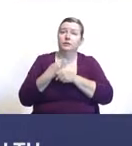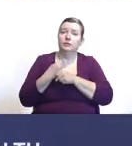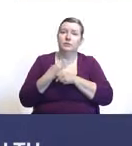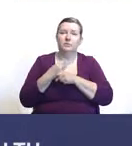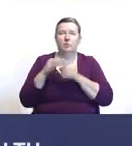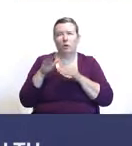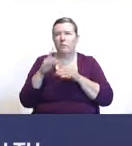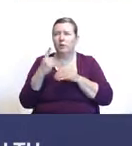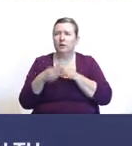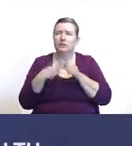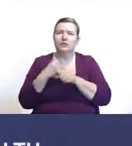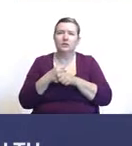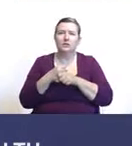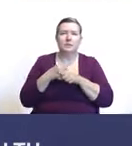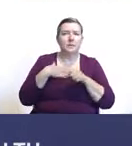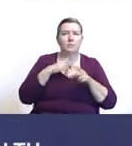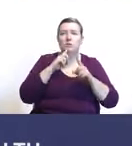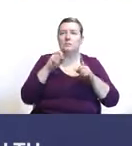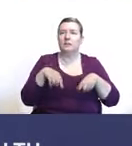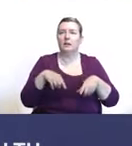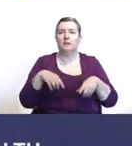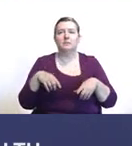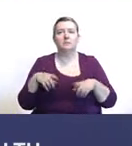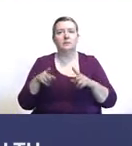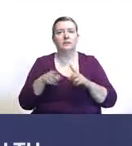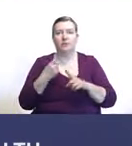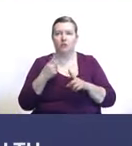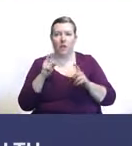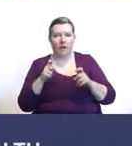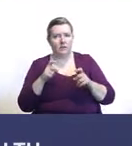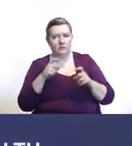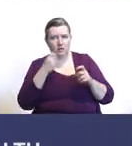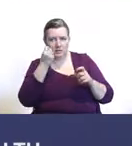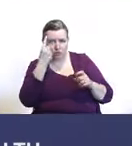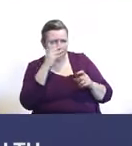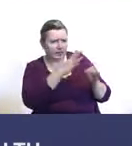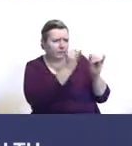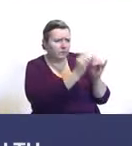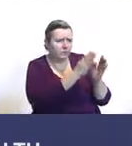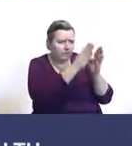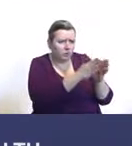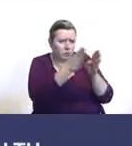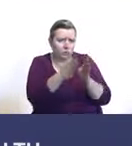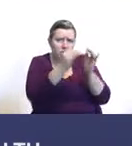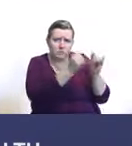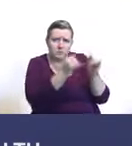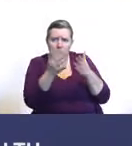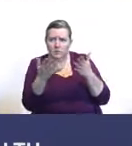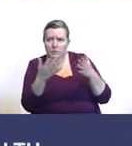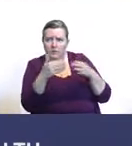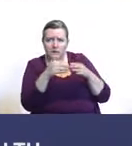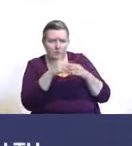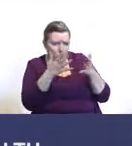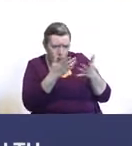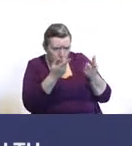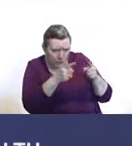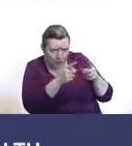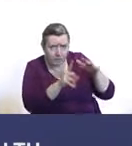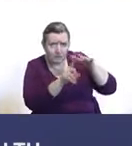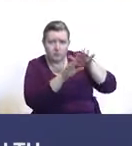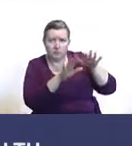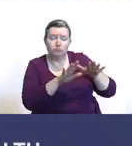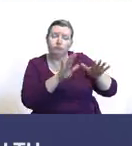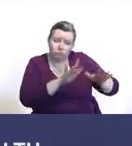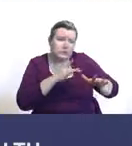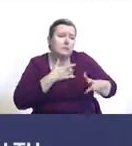it's let's understand their specifics. again, nothing but sympathy and